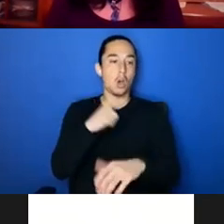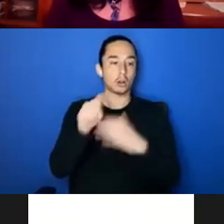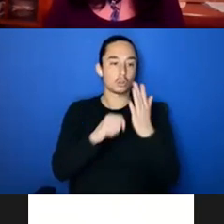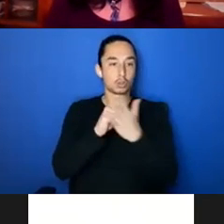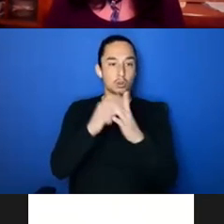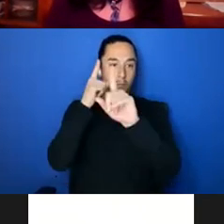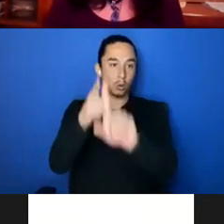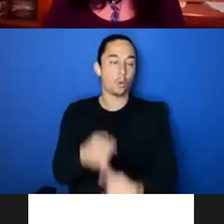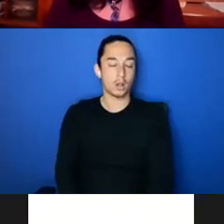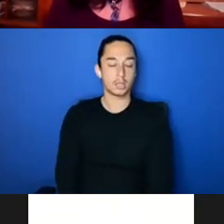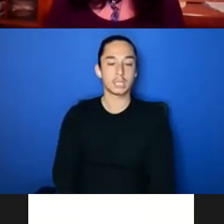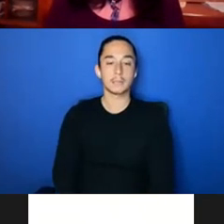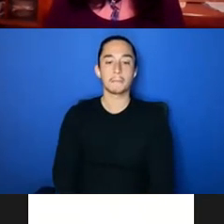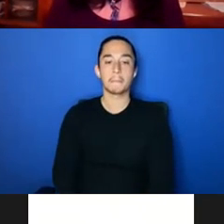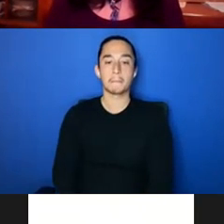lie.